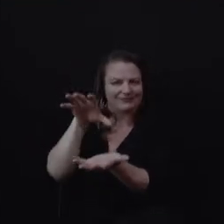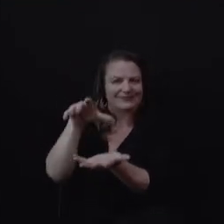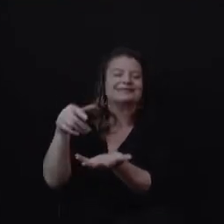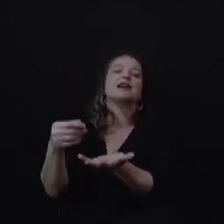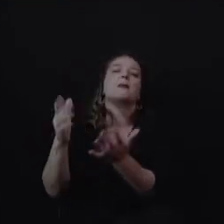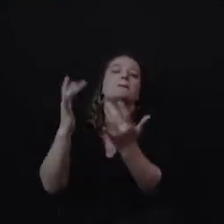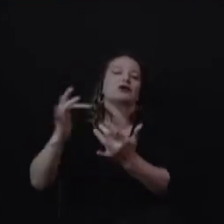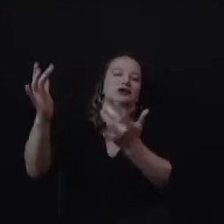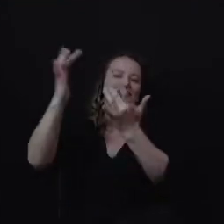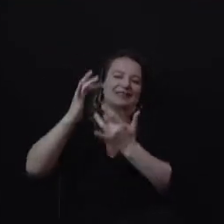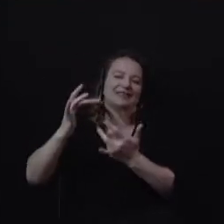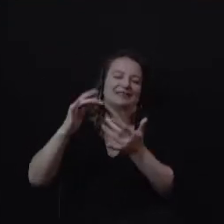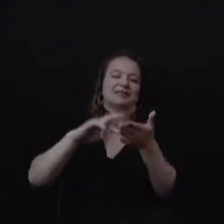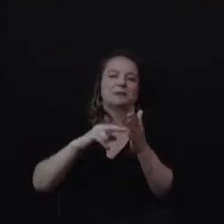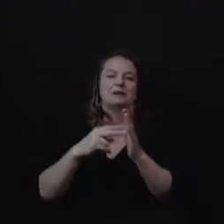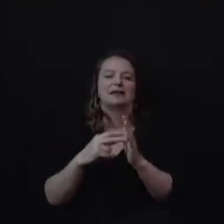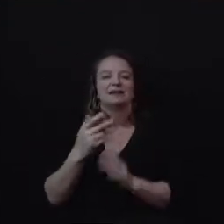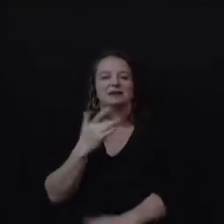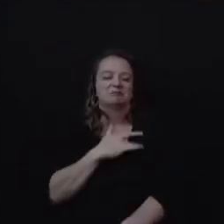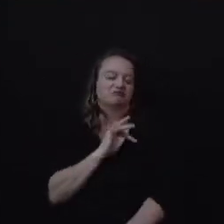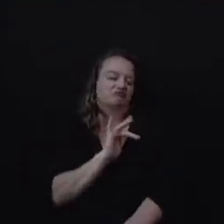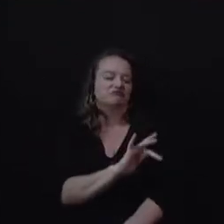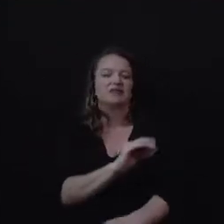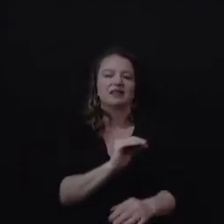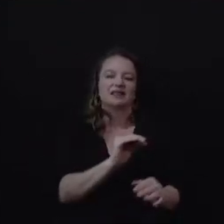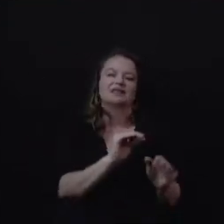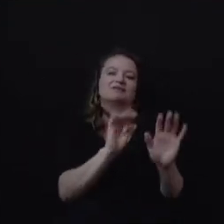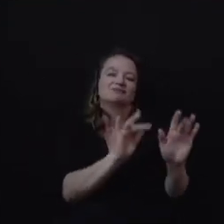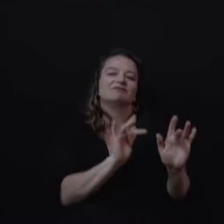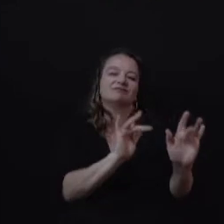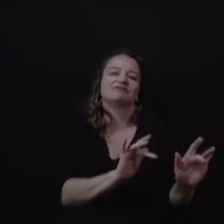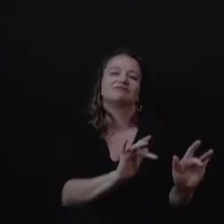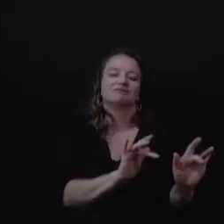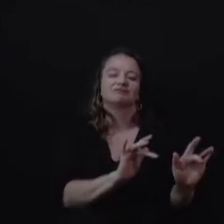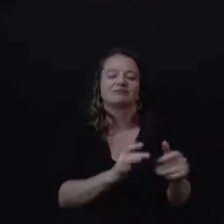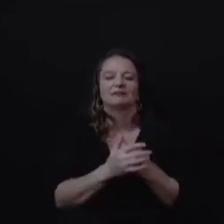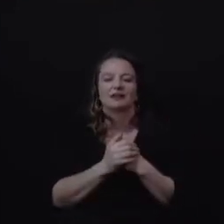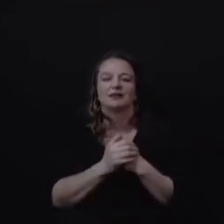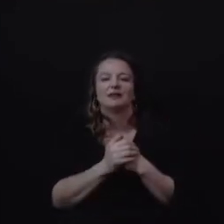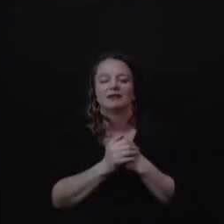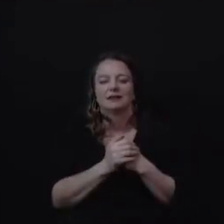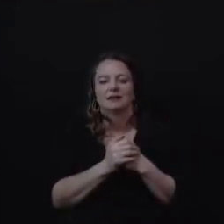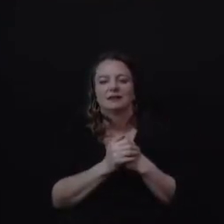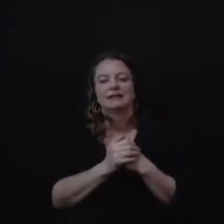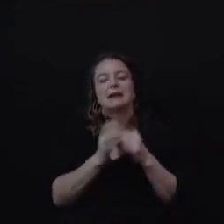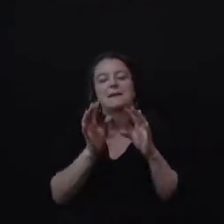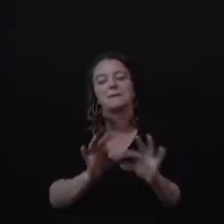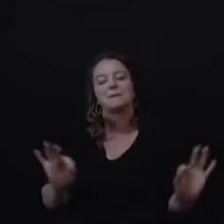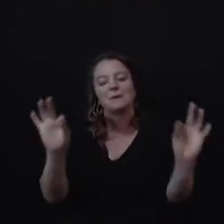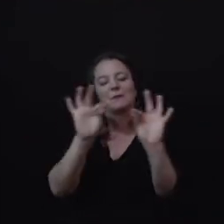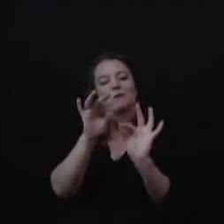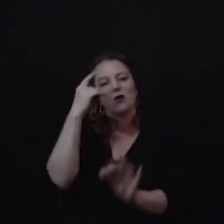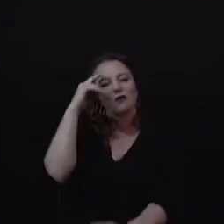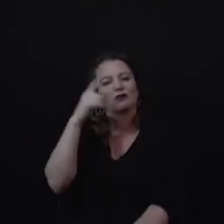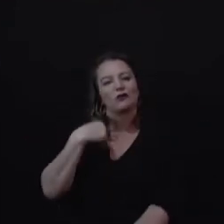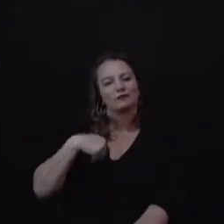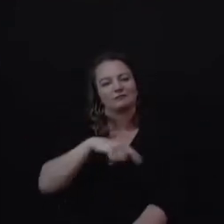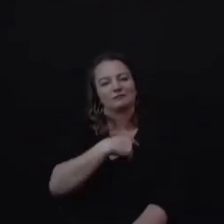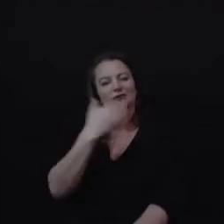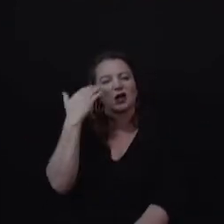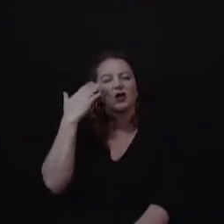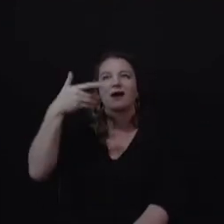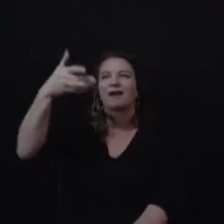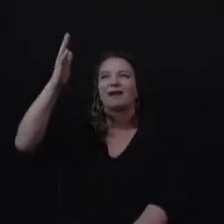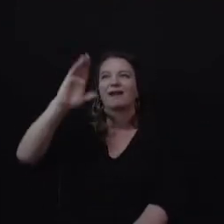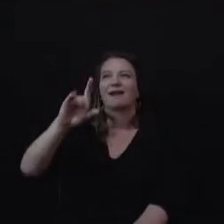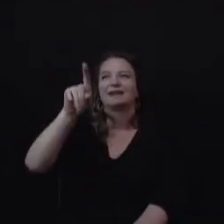means pity and compassion. I'm going to tell you why here in a second. It's important for you and I to know that God is